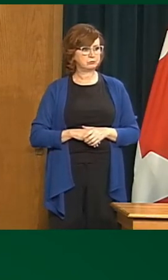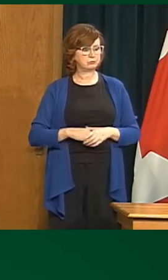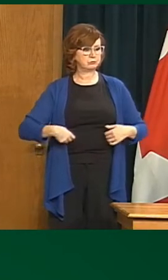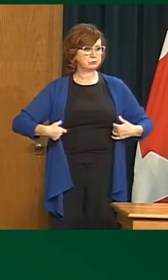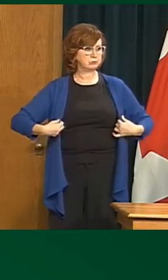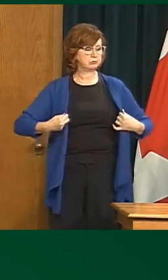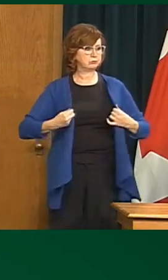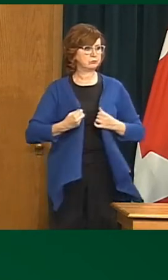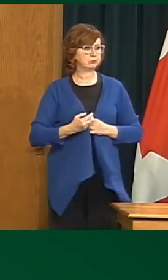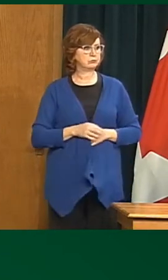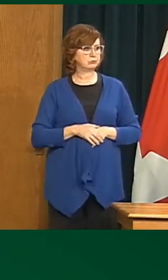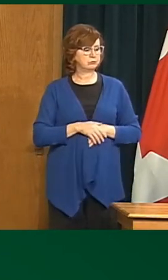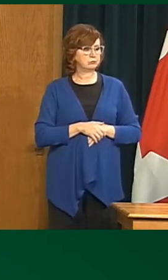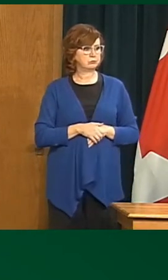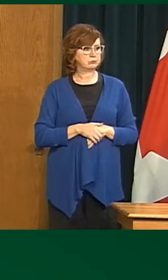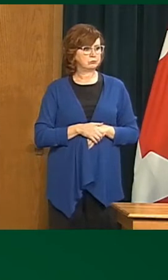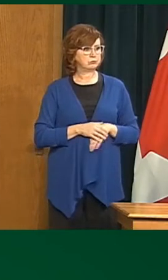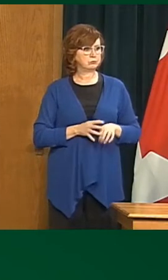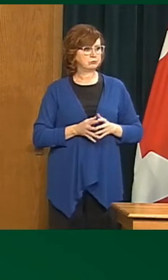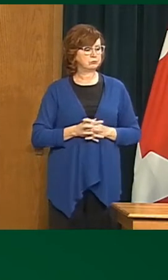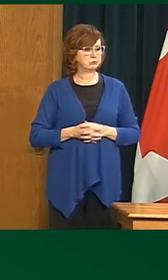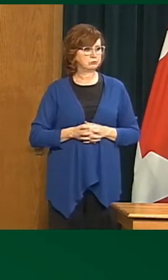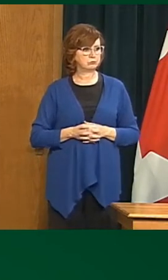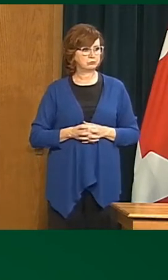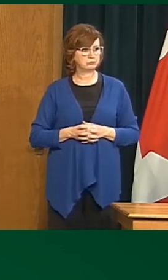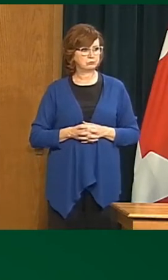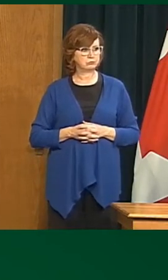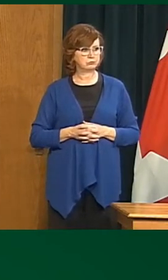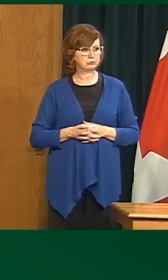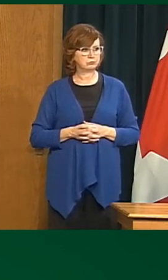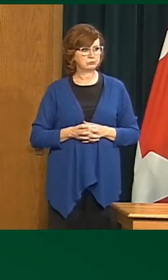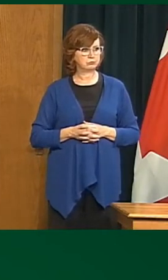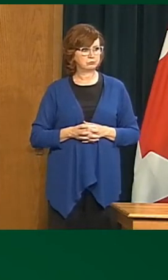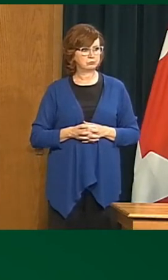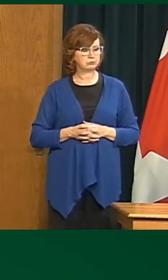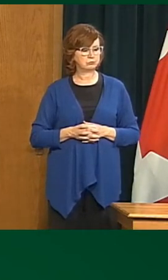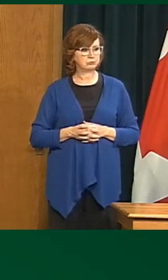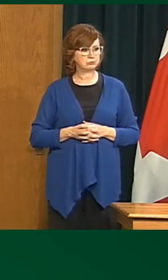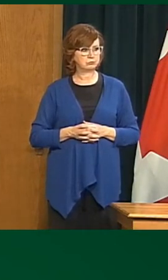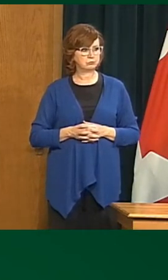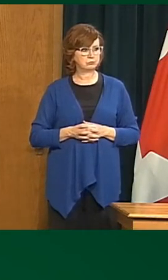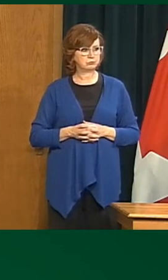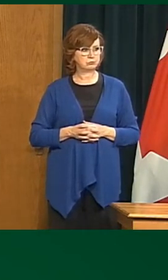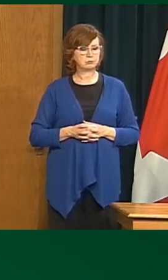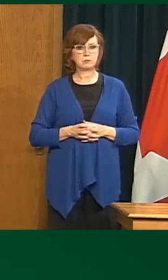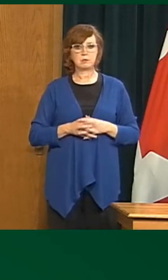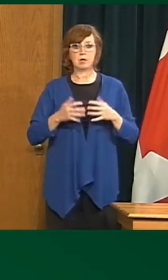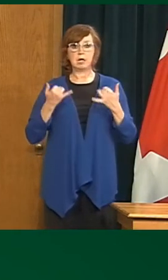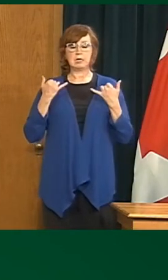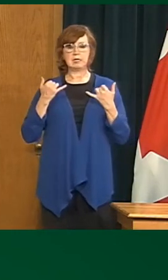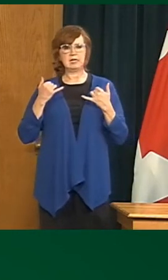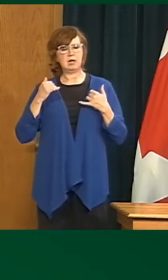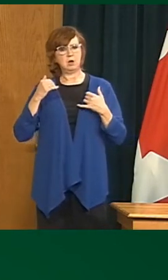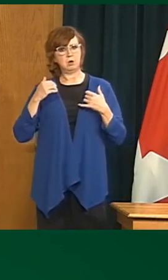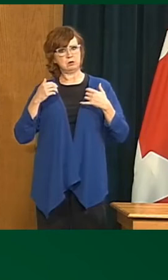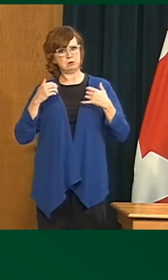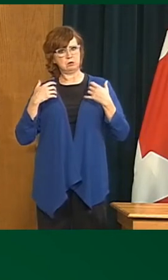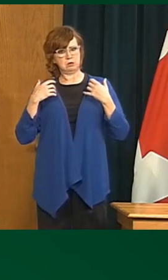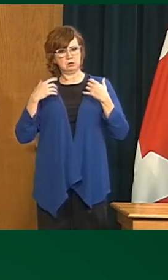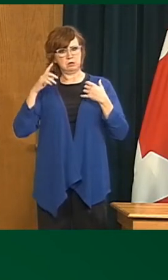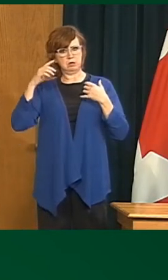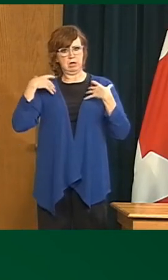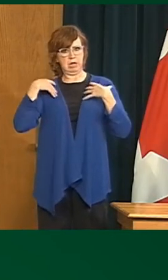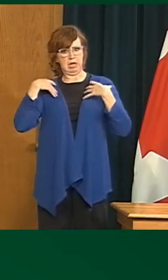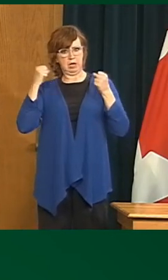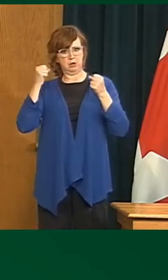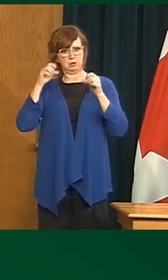Health Canada has authorized new serological tests to detect antibodies. And I was wondering for